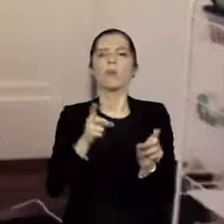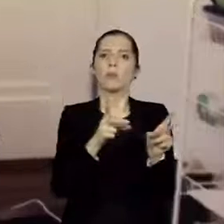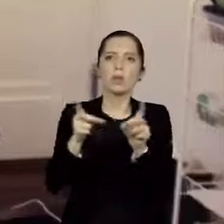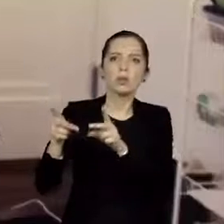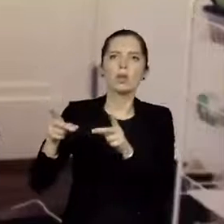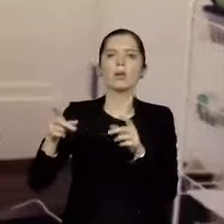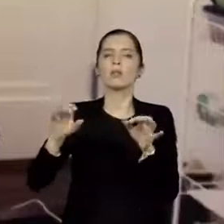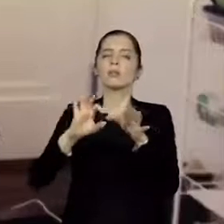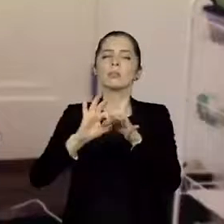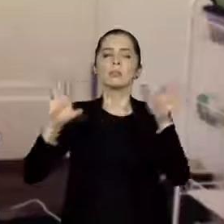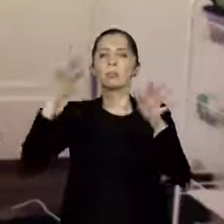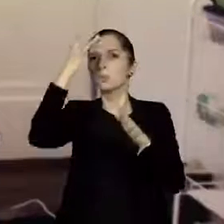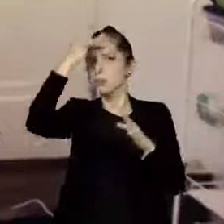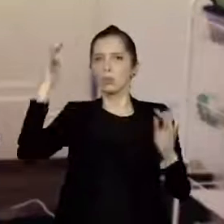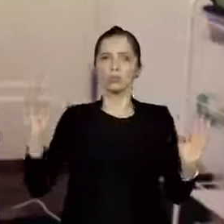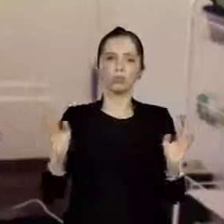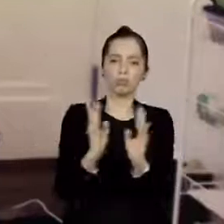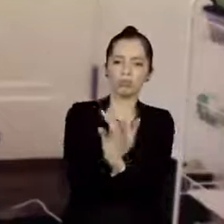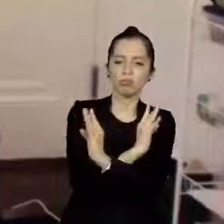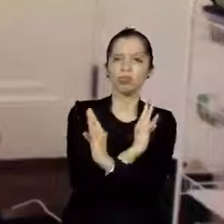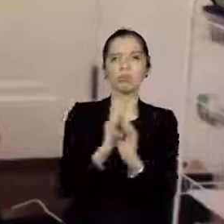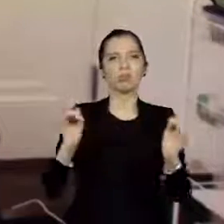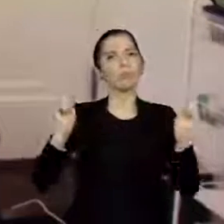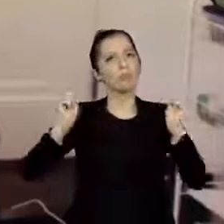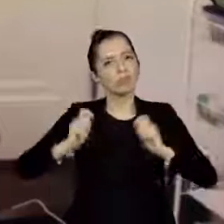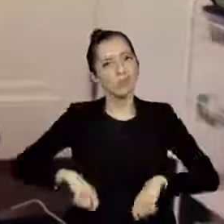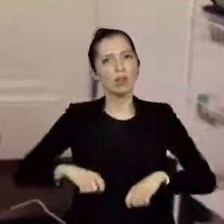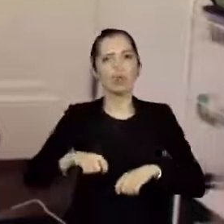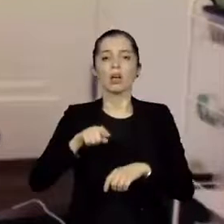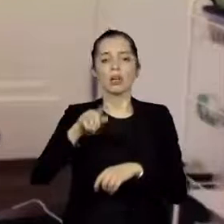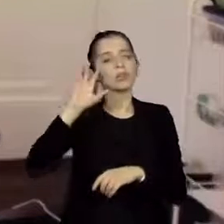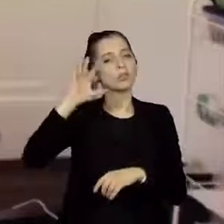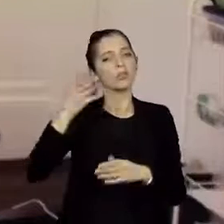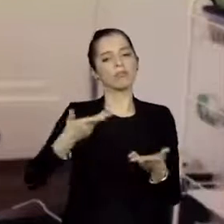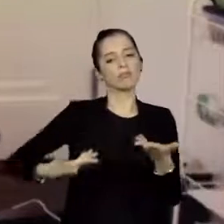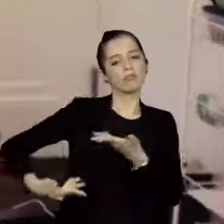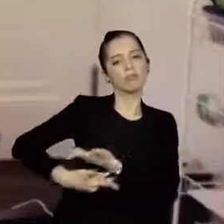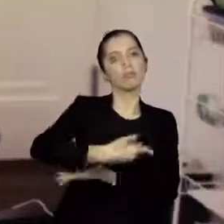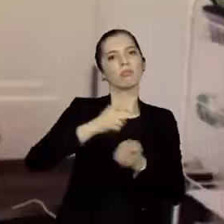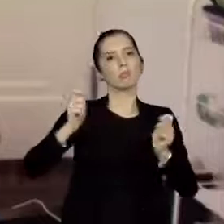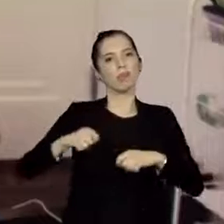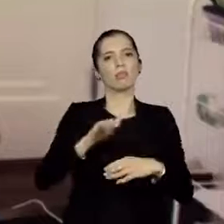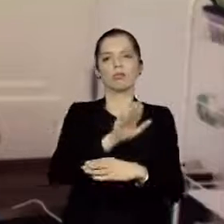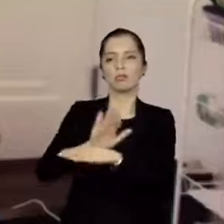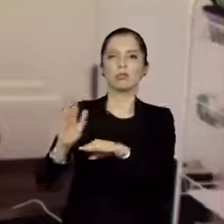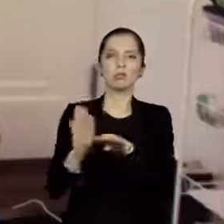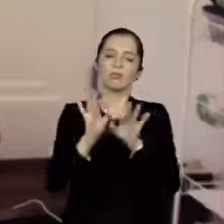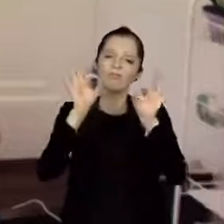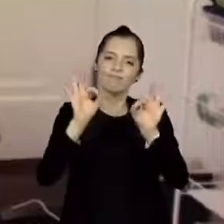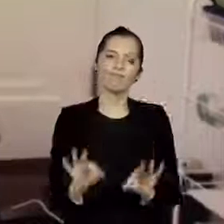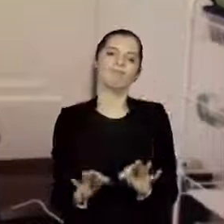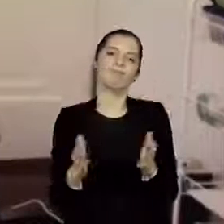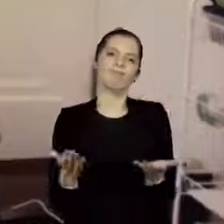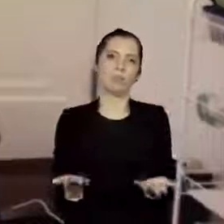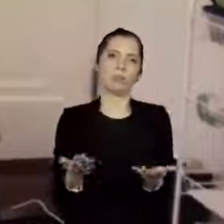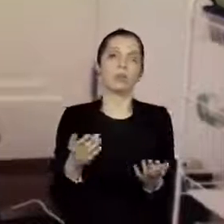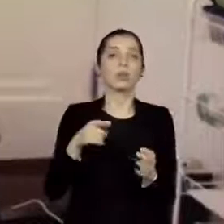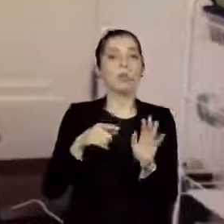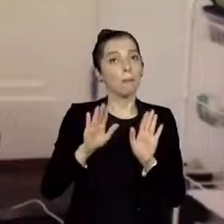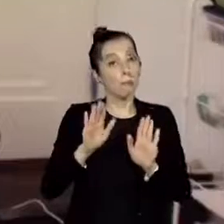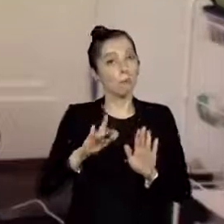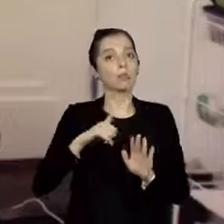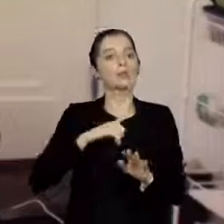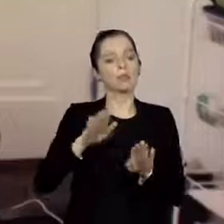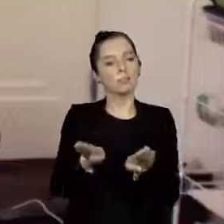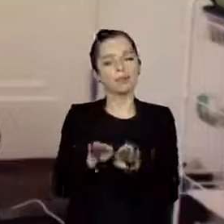be able to flow freely. And so that's fundamentally where the ultimate diplomatic solution is going to lie. But there are